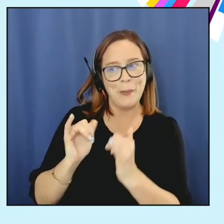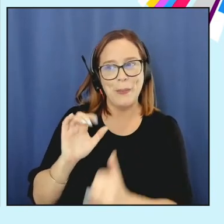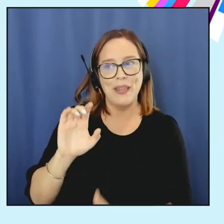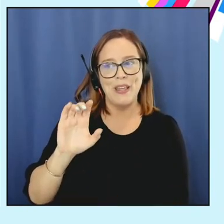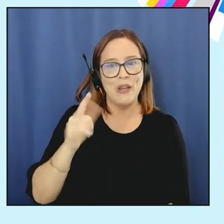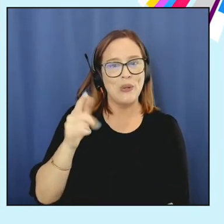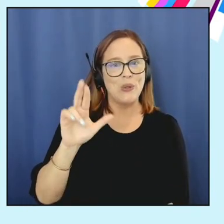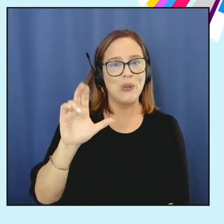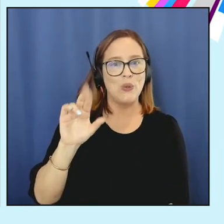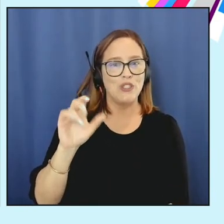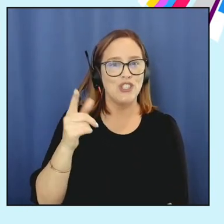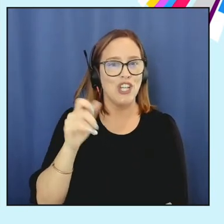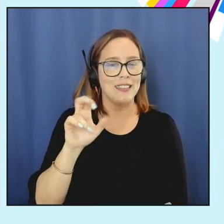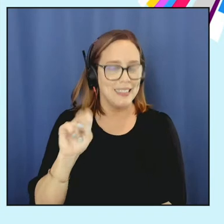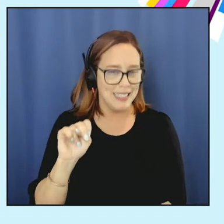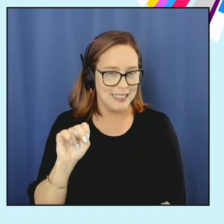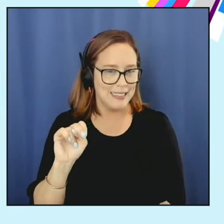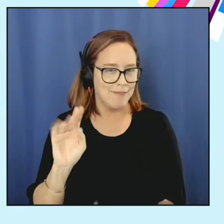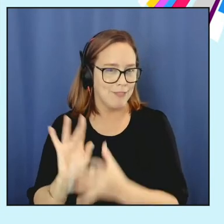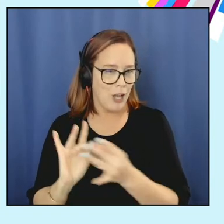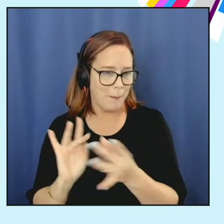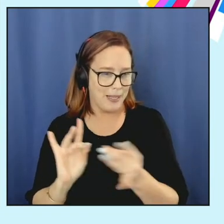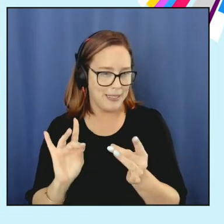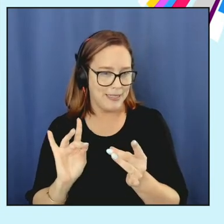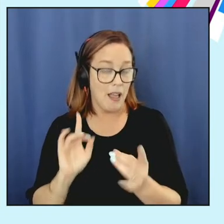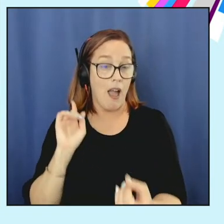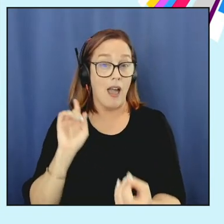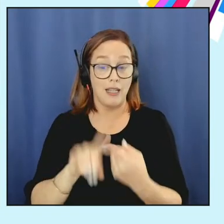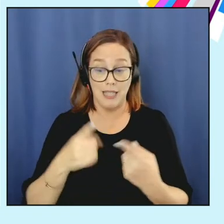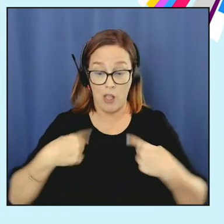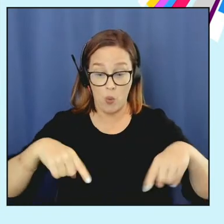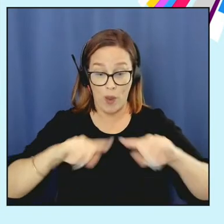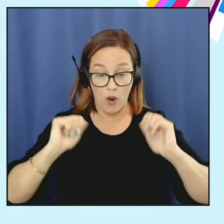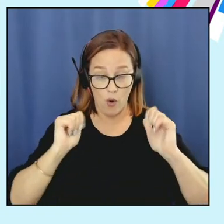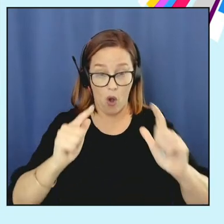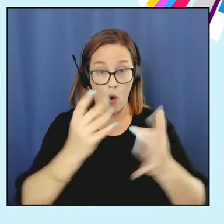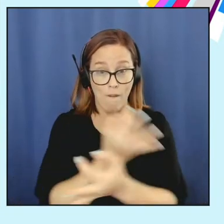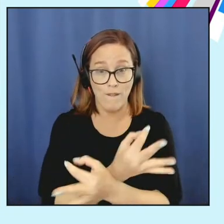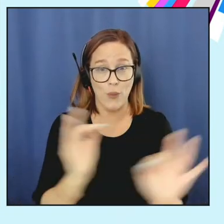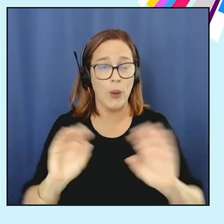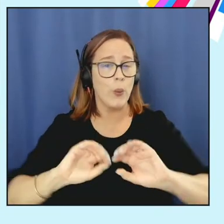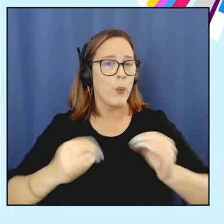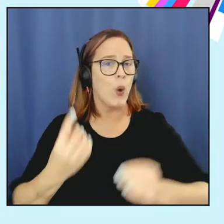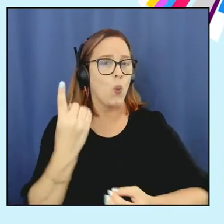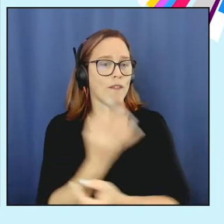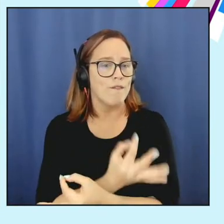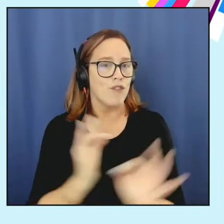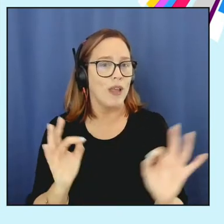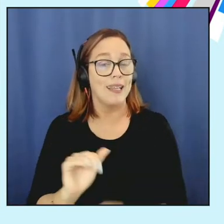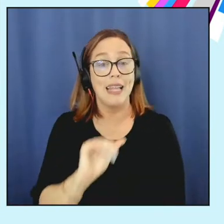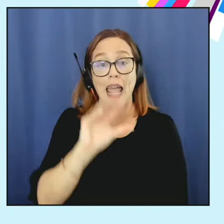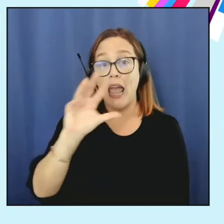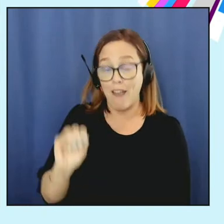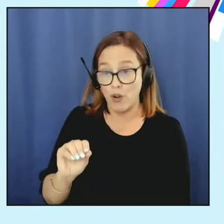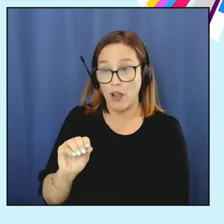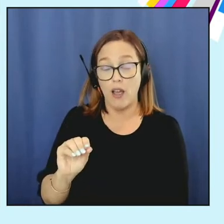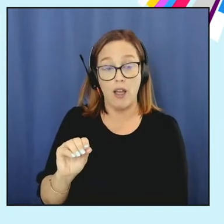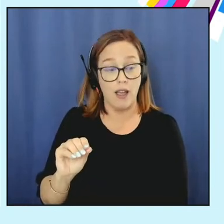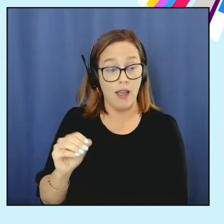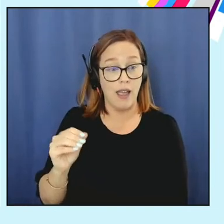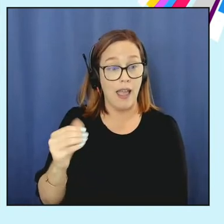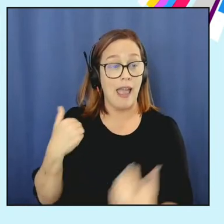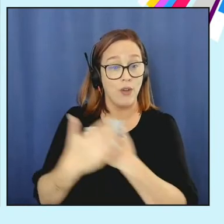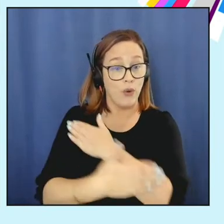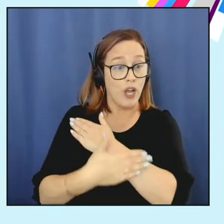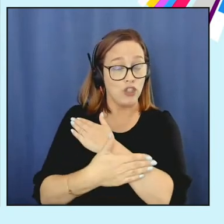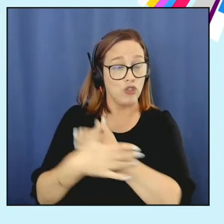mean, until we are all free, none of us are free. I mean, in Africa, where in country, where there are still